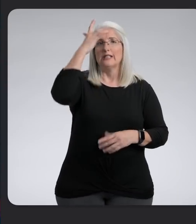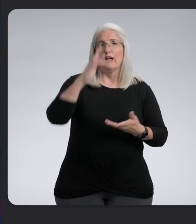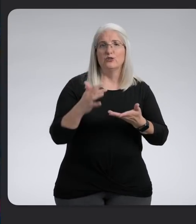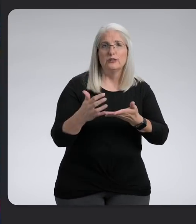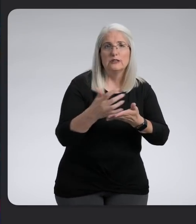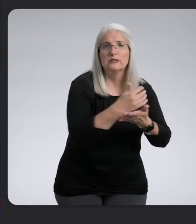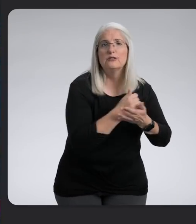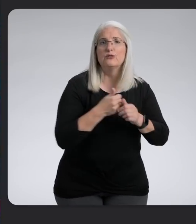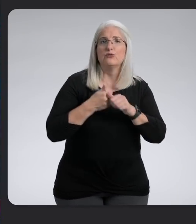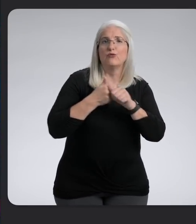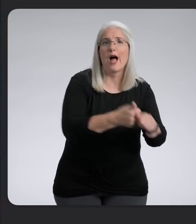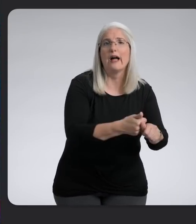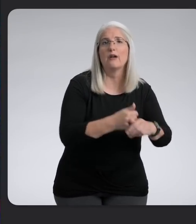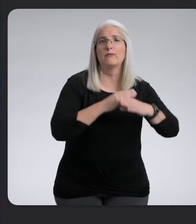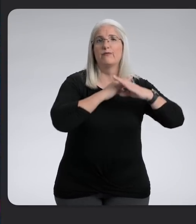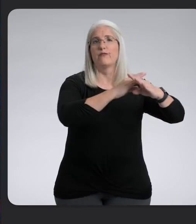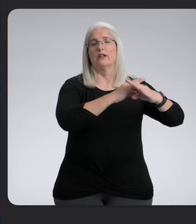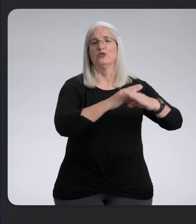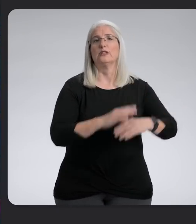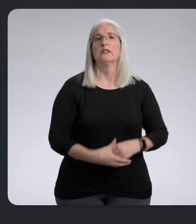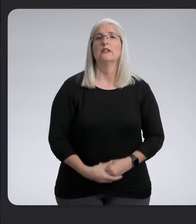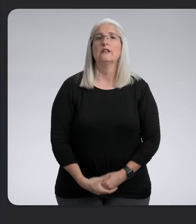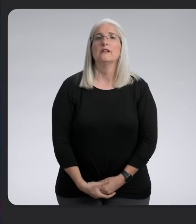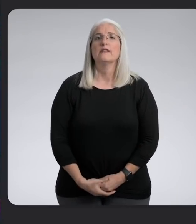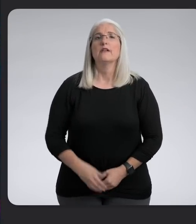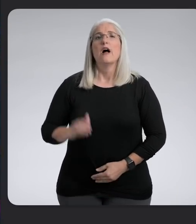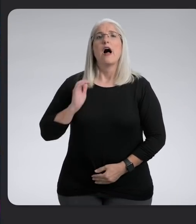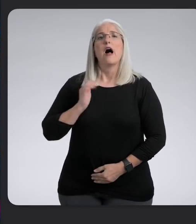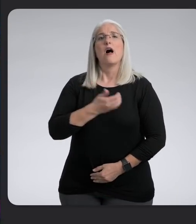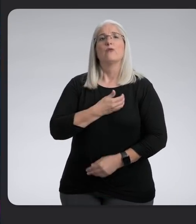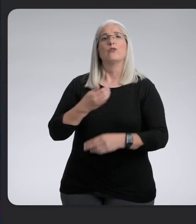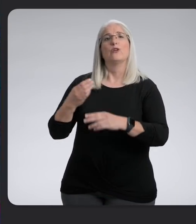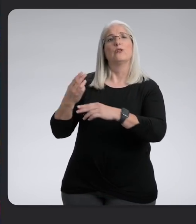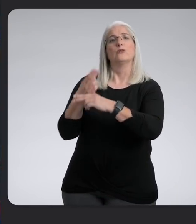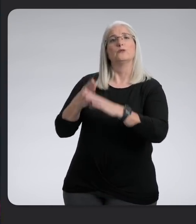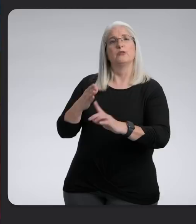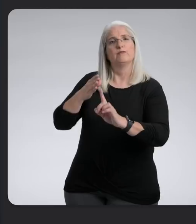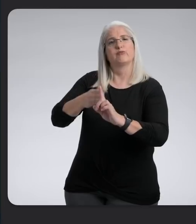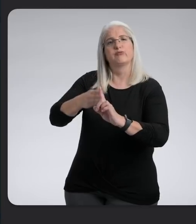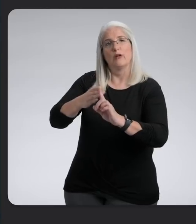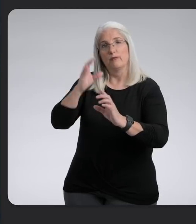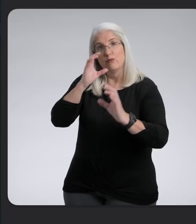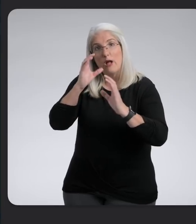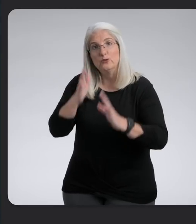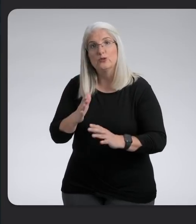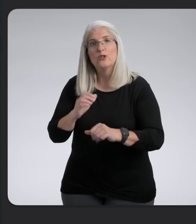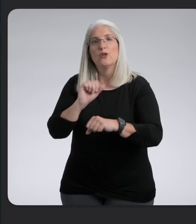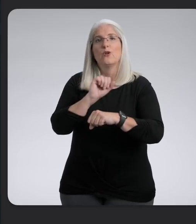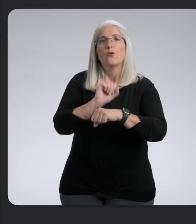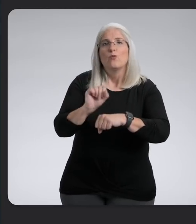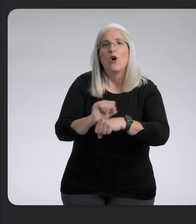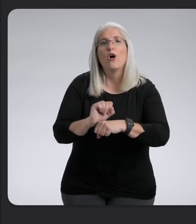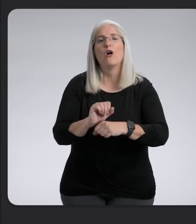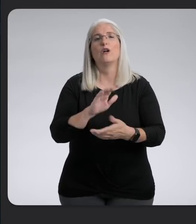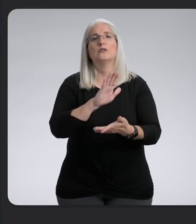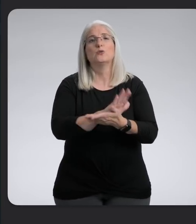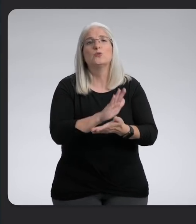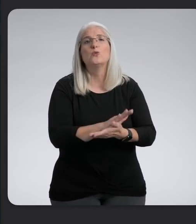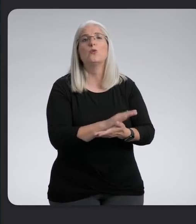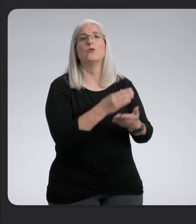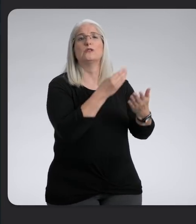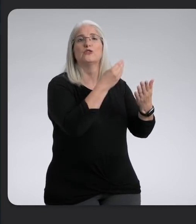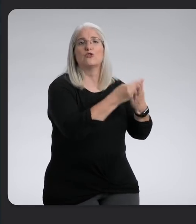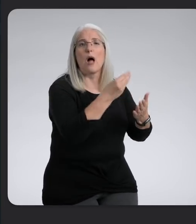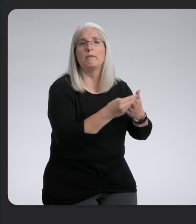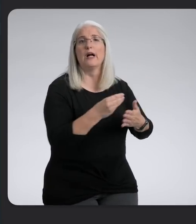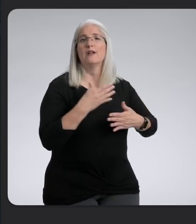Our users are doing more in the browser than ever before. Work, school, shopping, entertainment. And